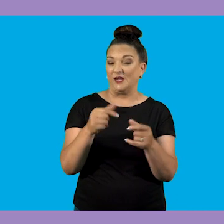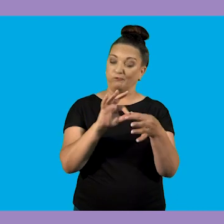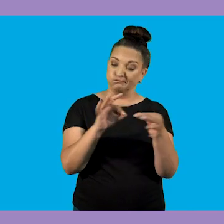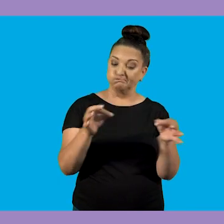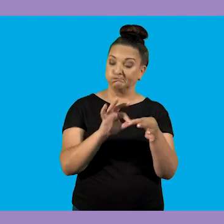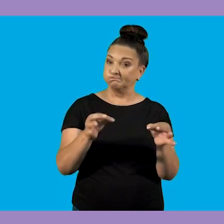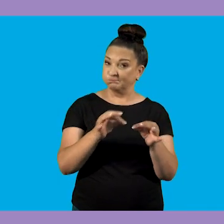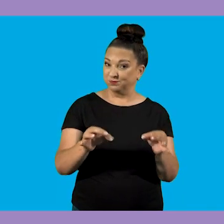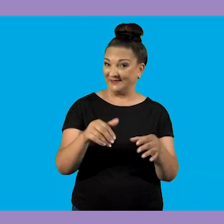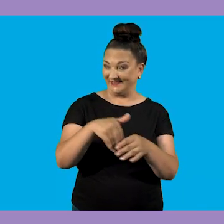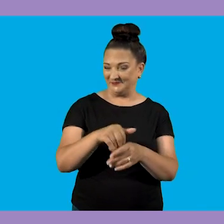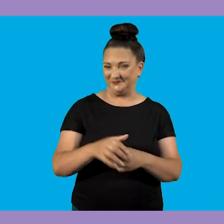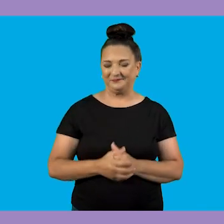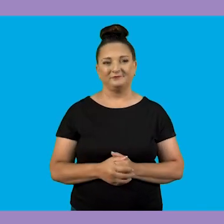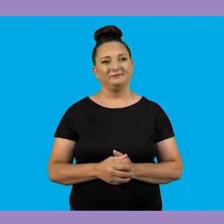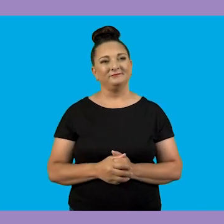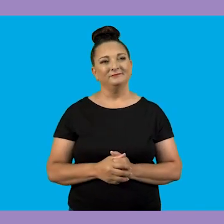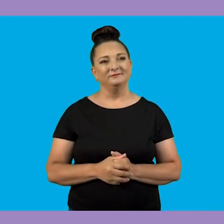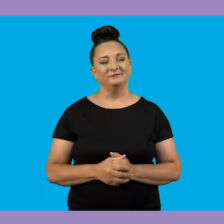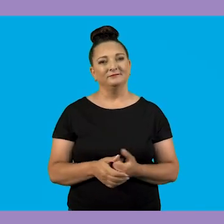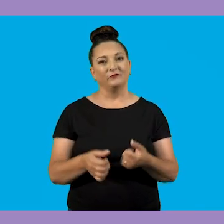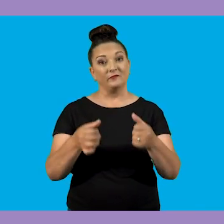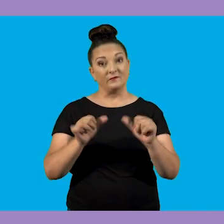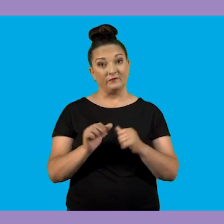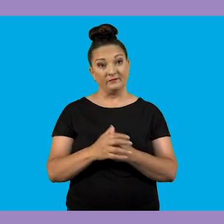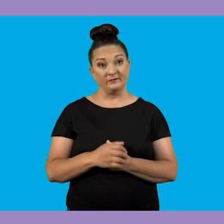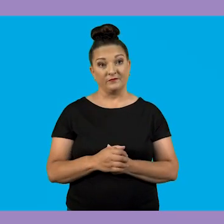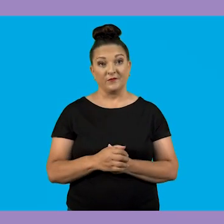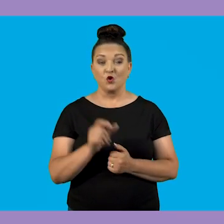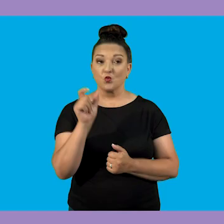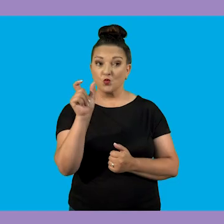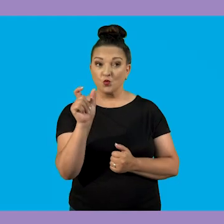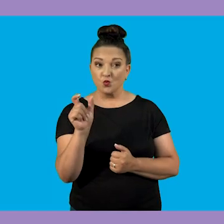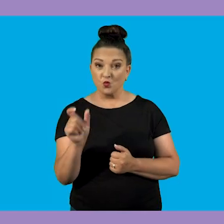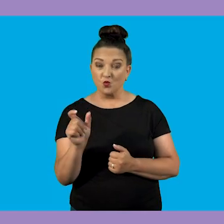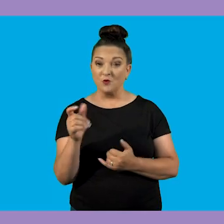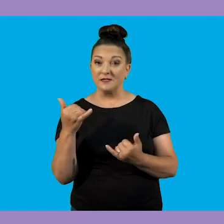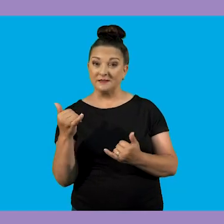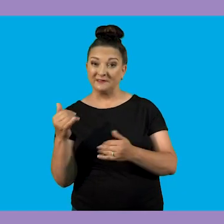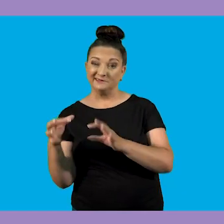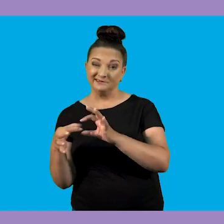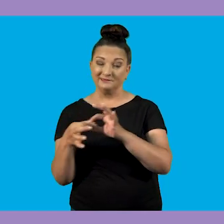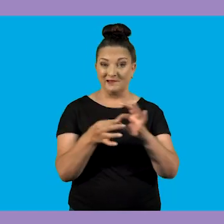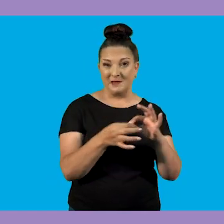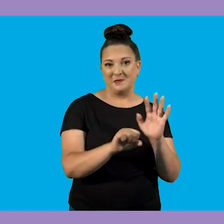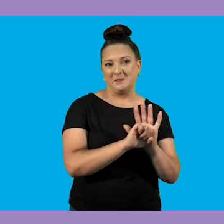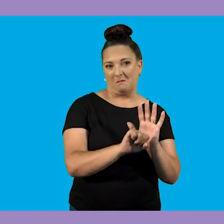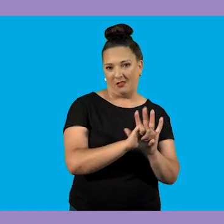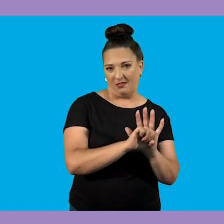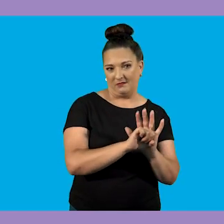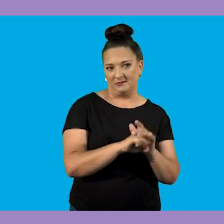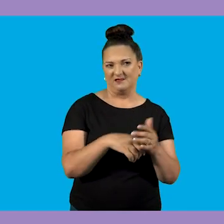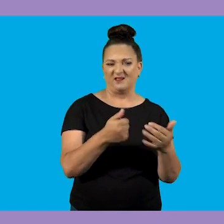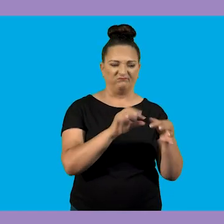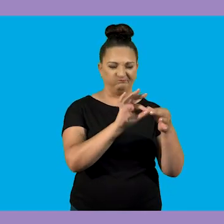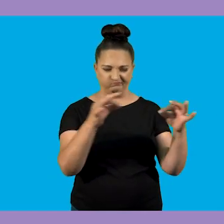algebraic expressions. Now let's move on to words to symbol and to symbols, and that is